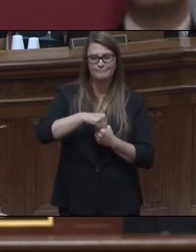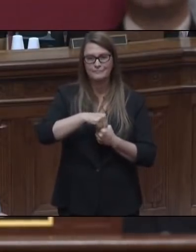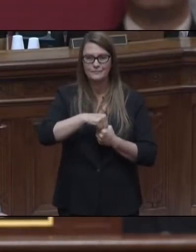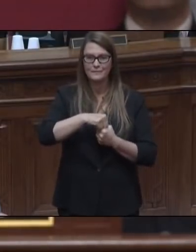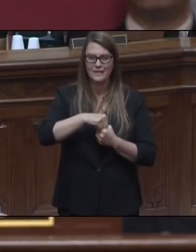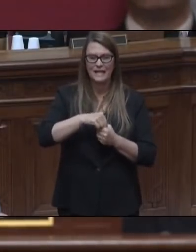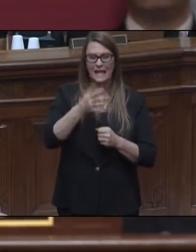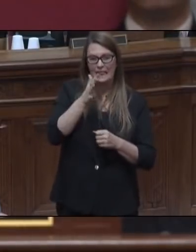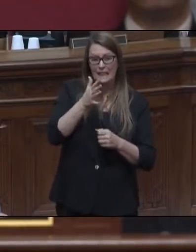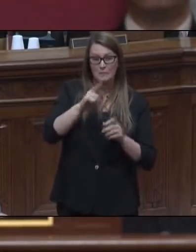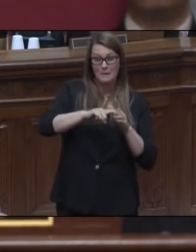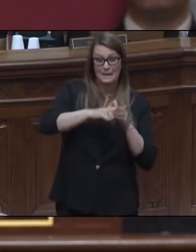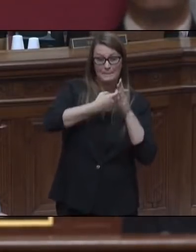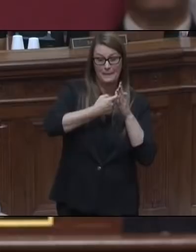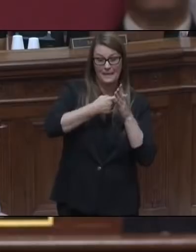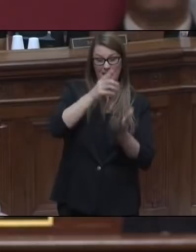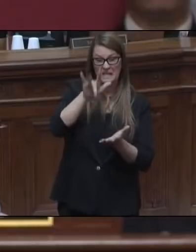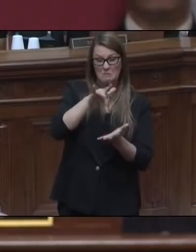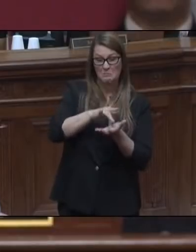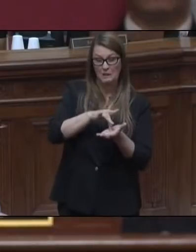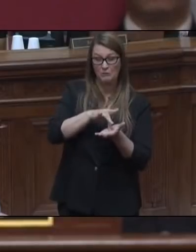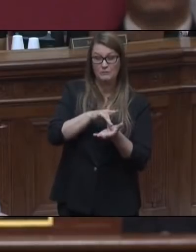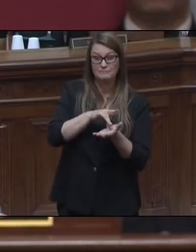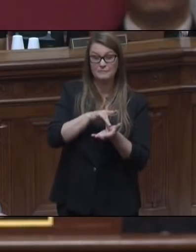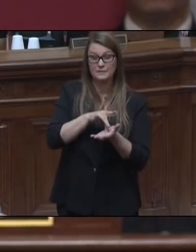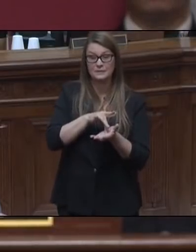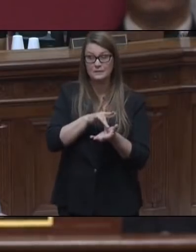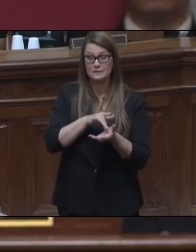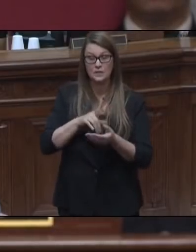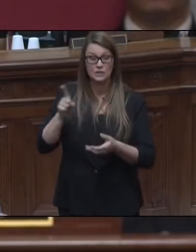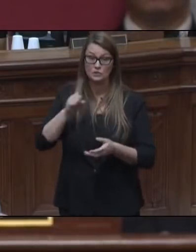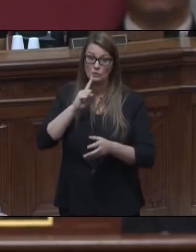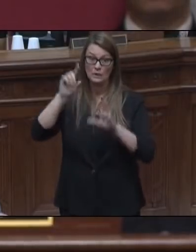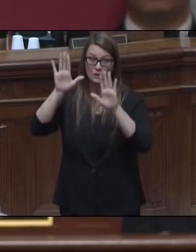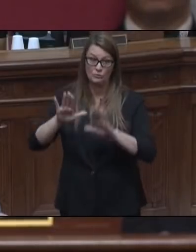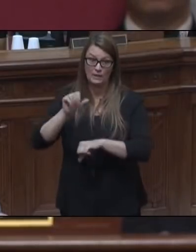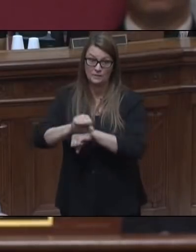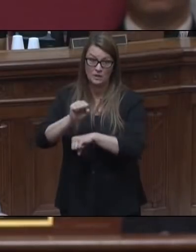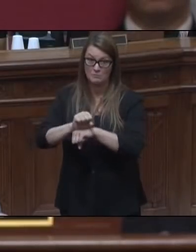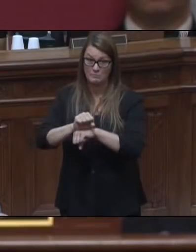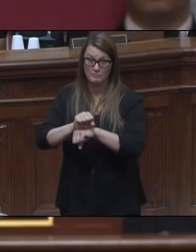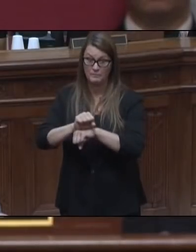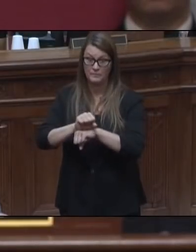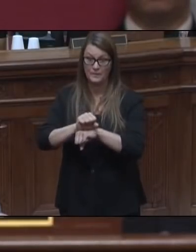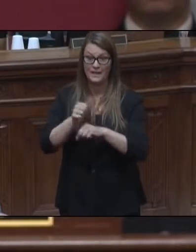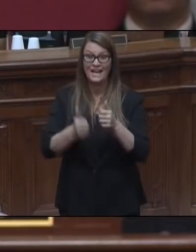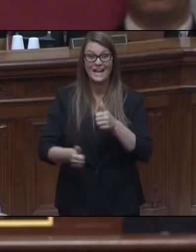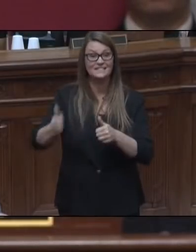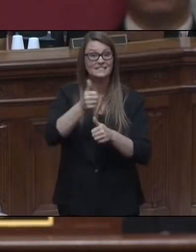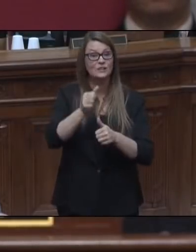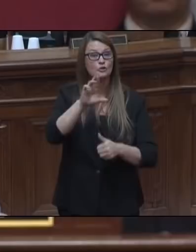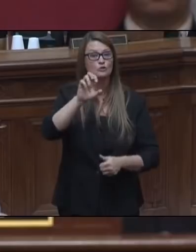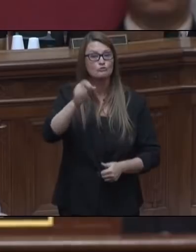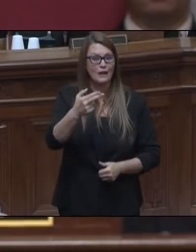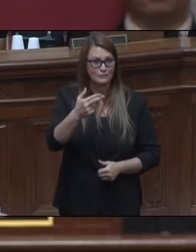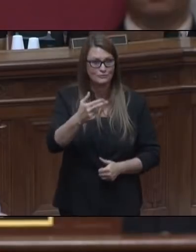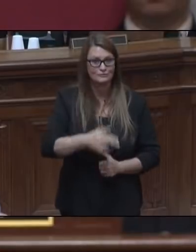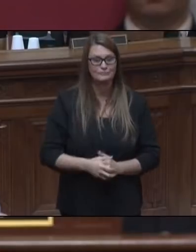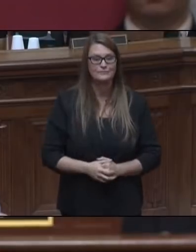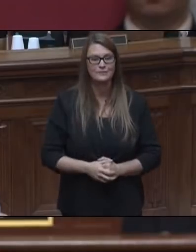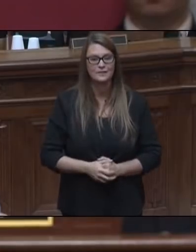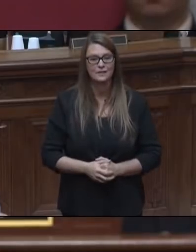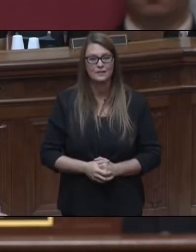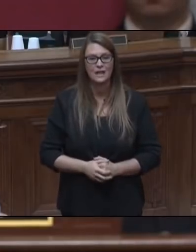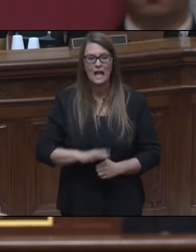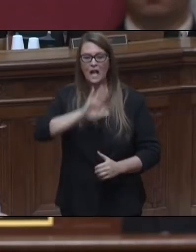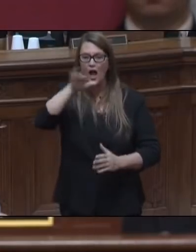semi in the beginning, middle of this thing, and what a job she's done. And Secretary Crouch, and